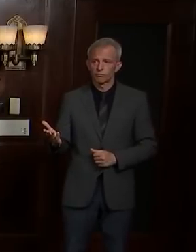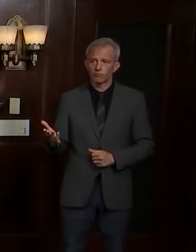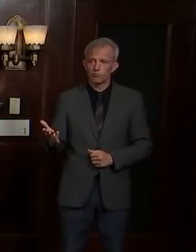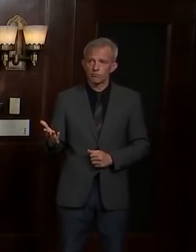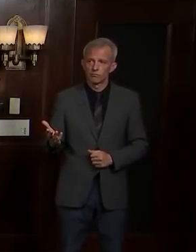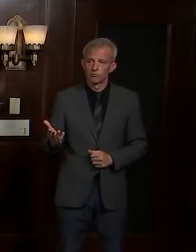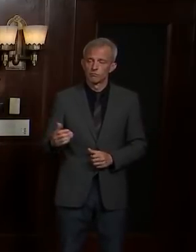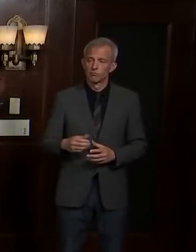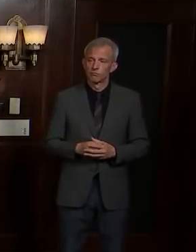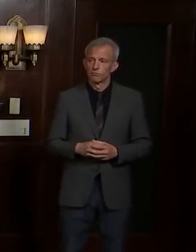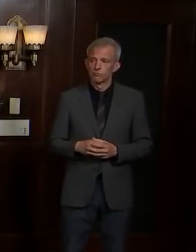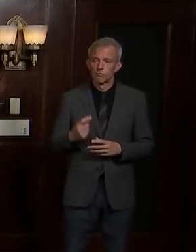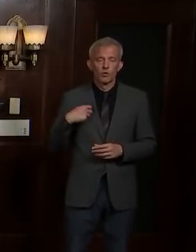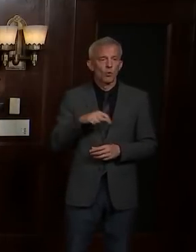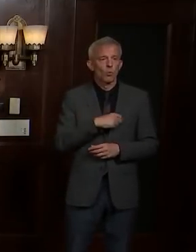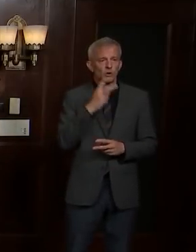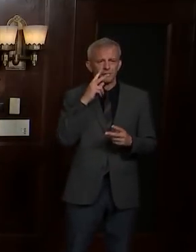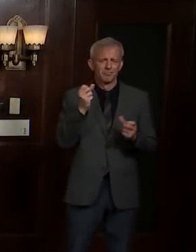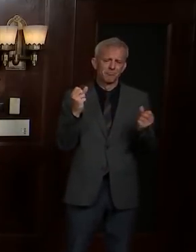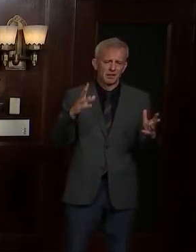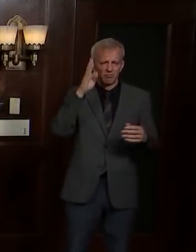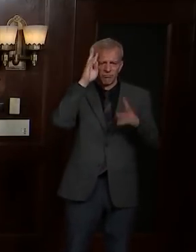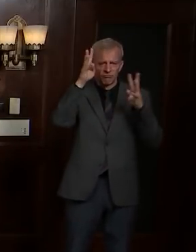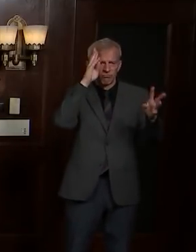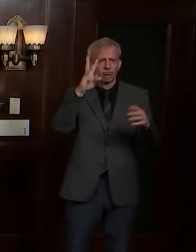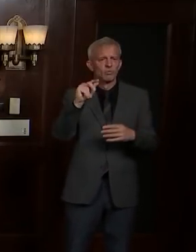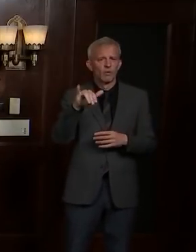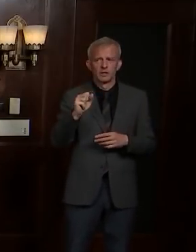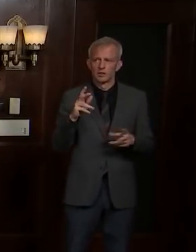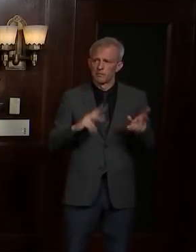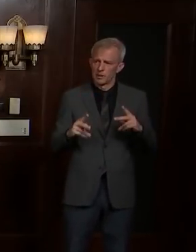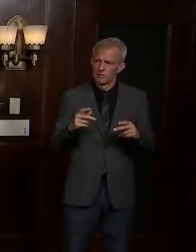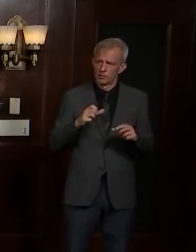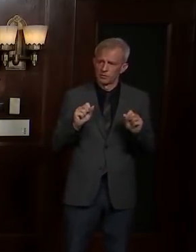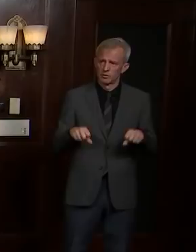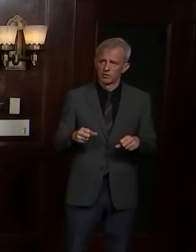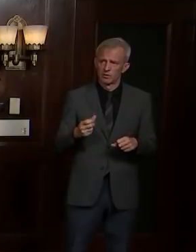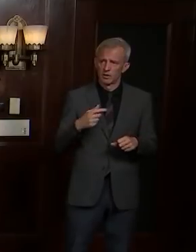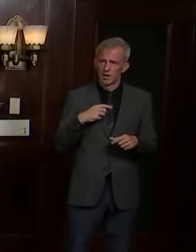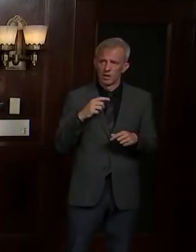amazing, innovative ways where people can take just a simple scarf and a